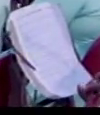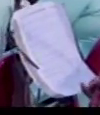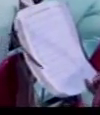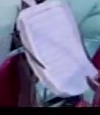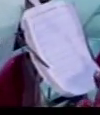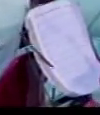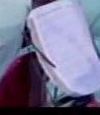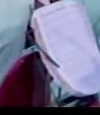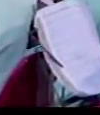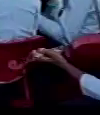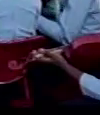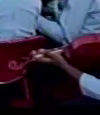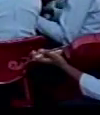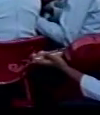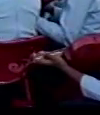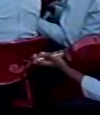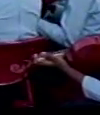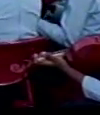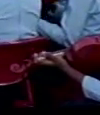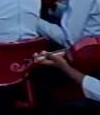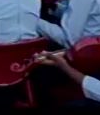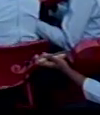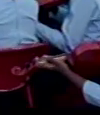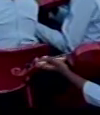whatever betide.